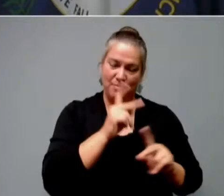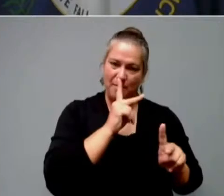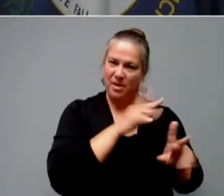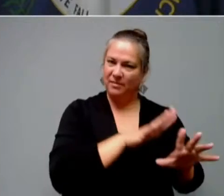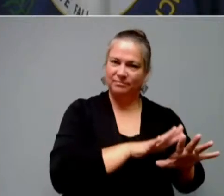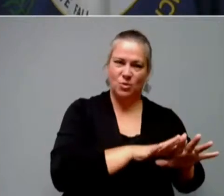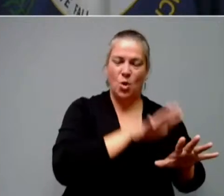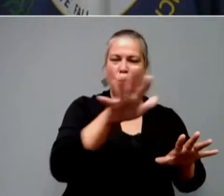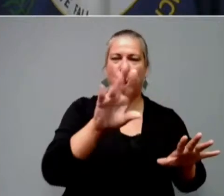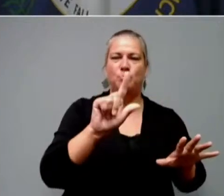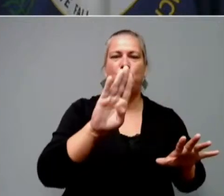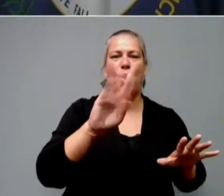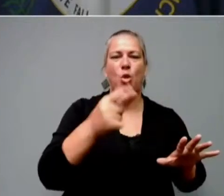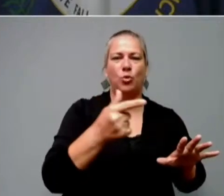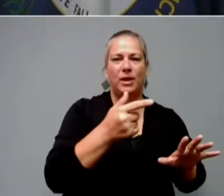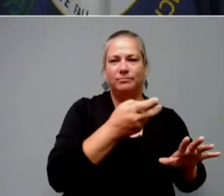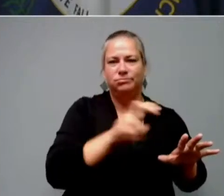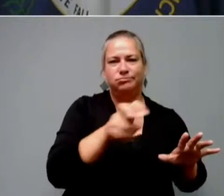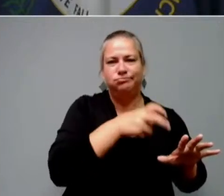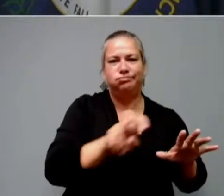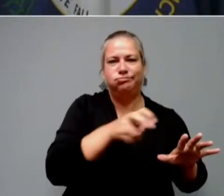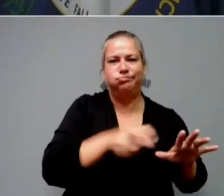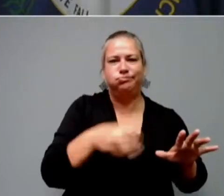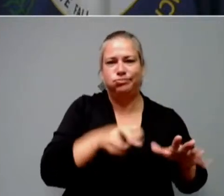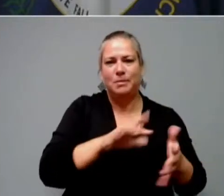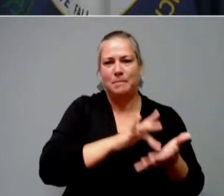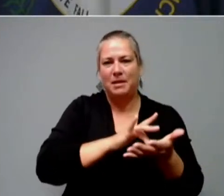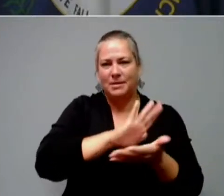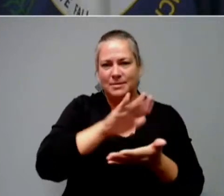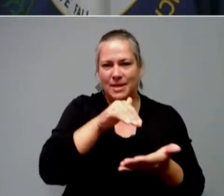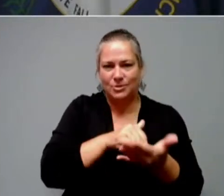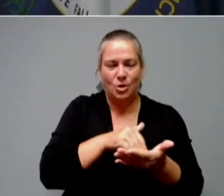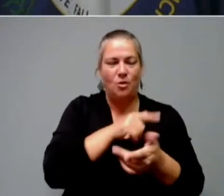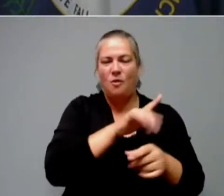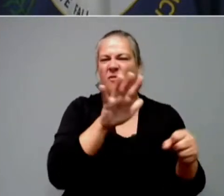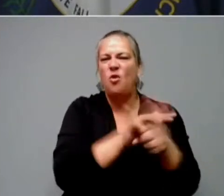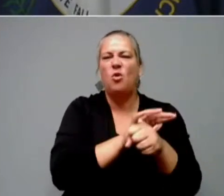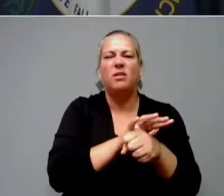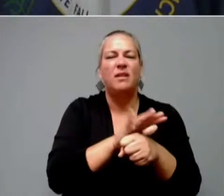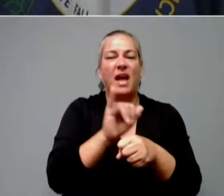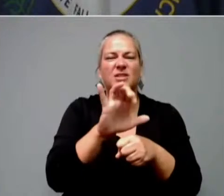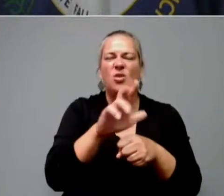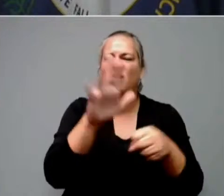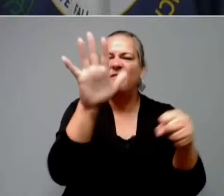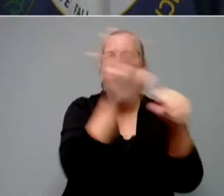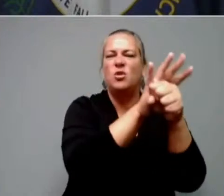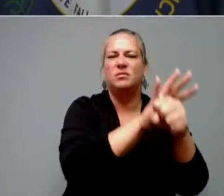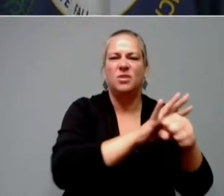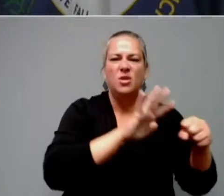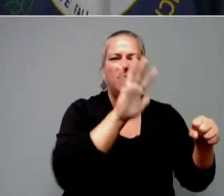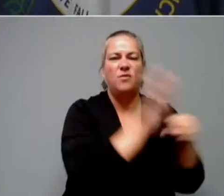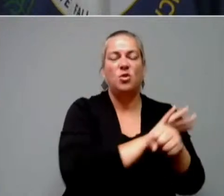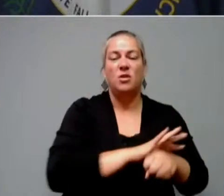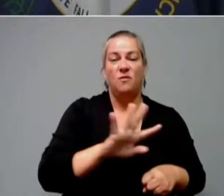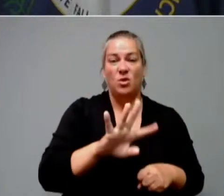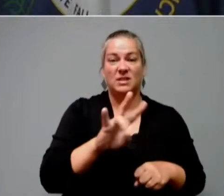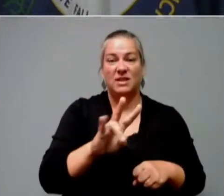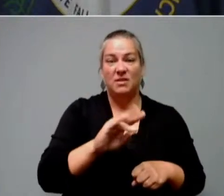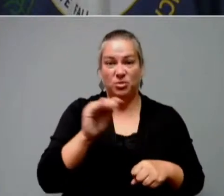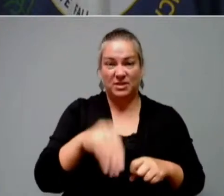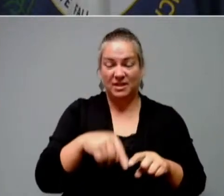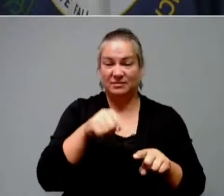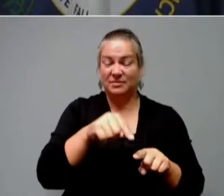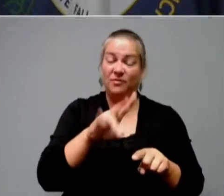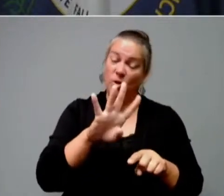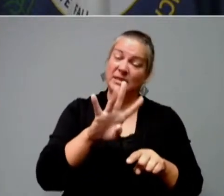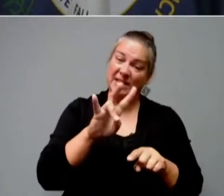Green Medical Center, full ICU, 47 patients hospitalized for COVID-19,